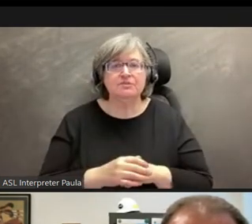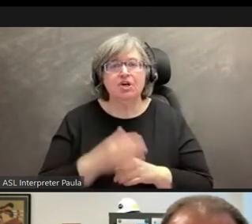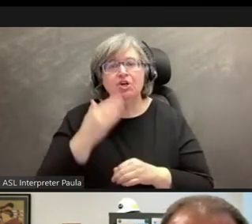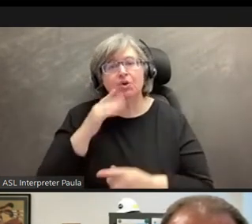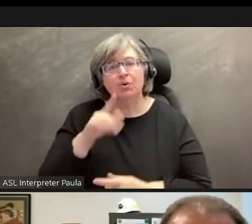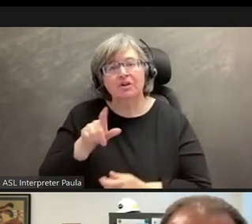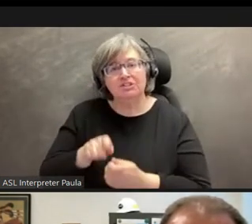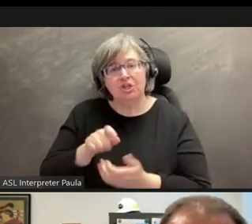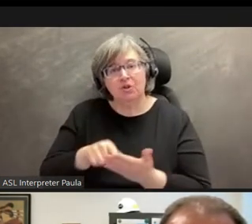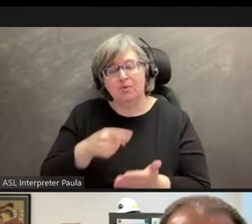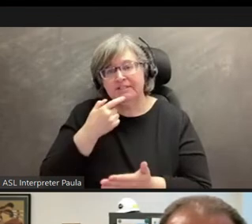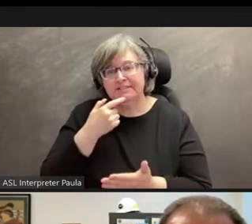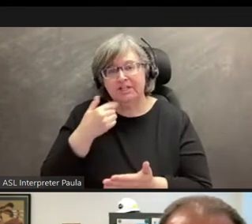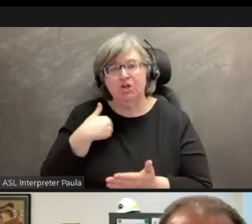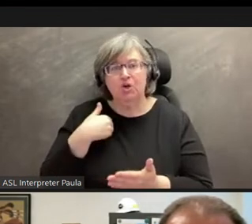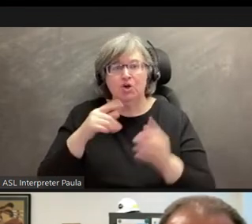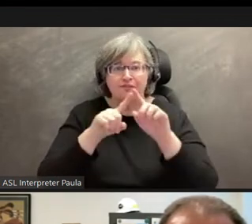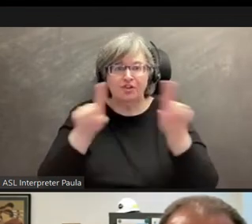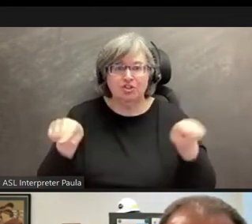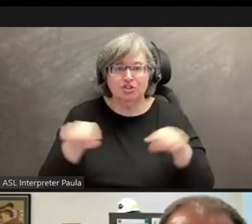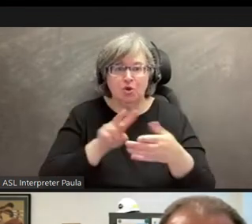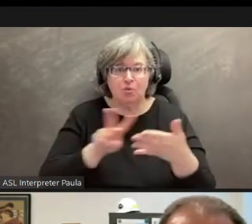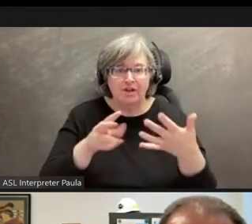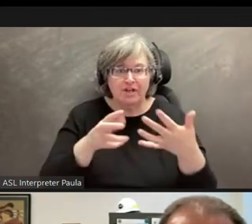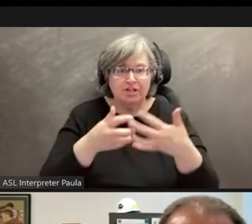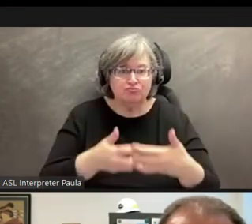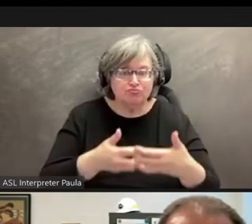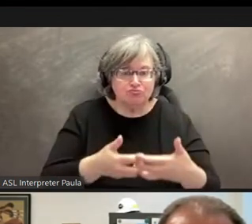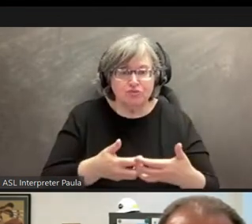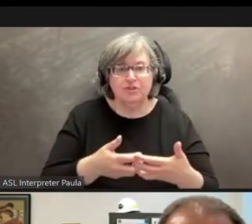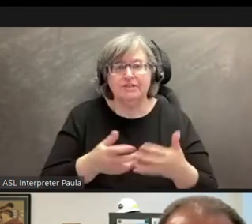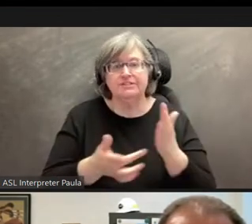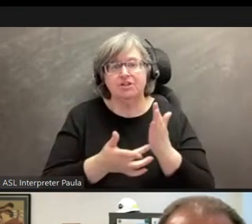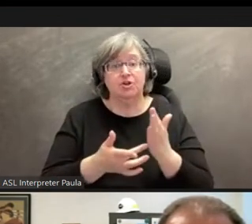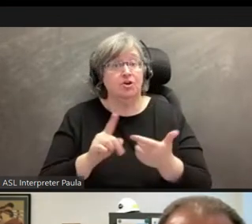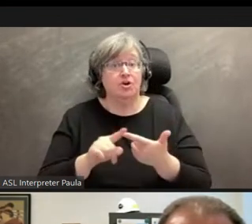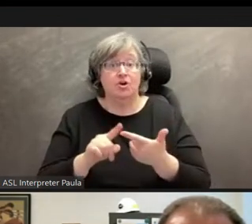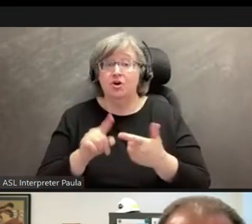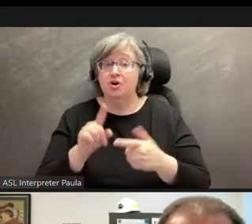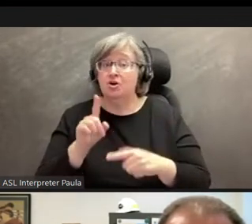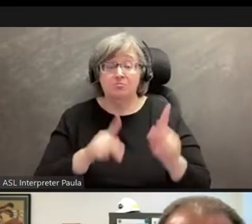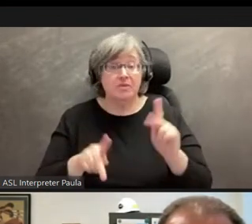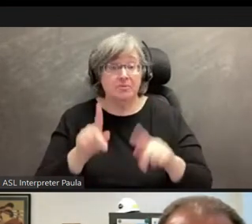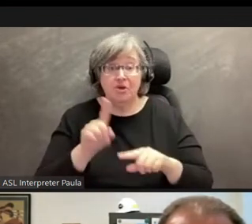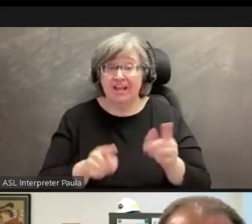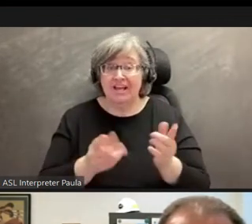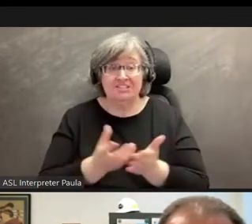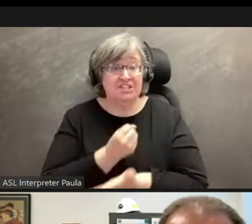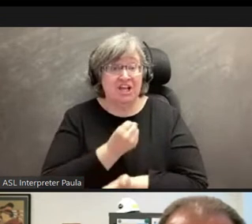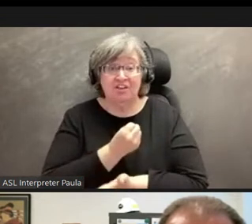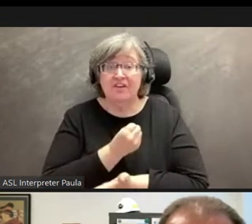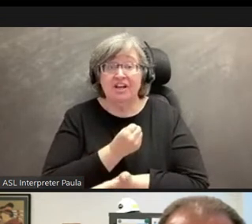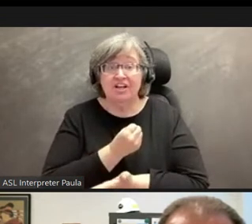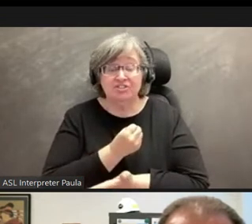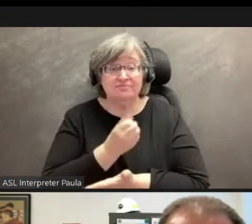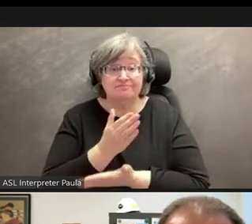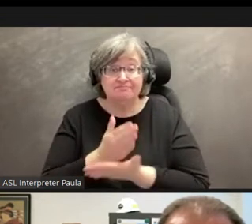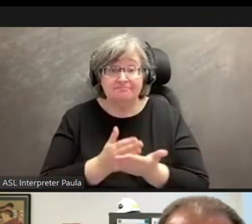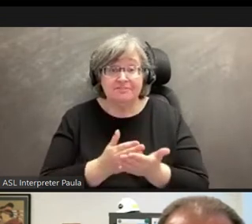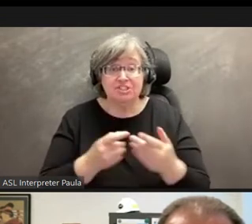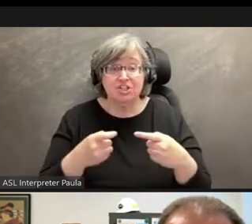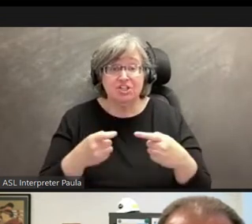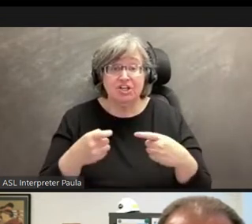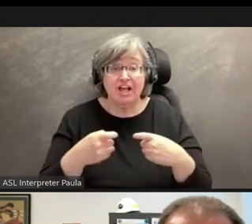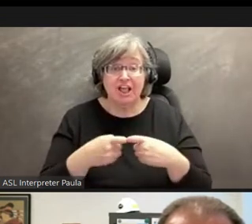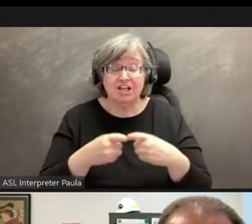what you said, there's screen reader technologies. There's people who are not able to take advantage of some of the